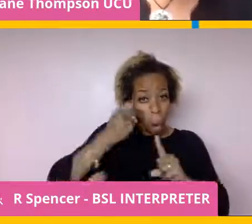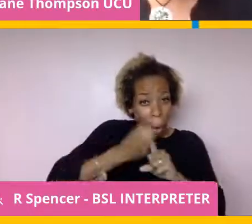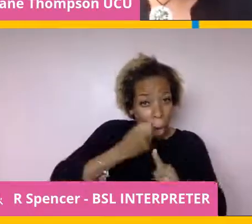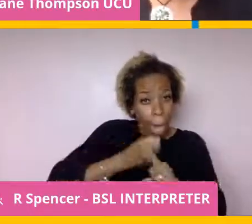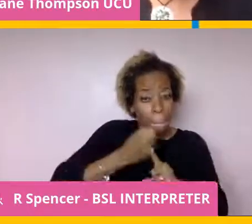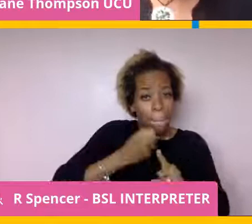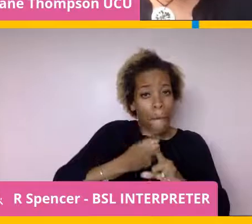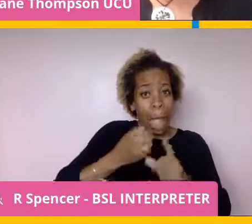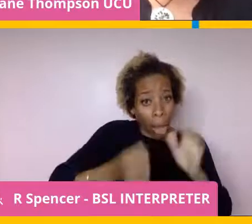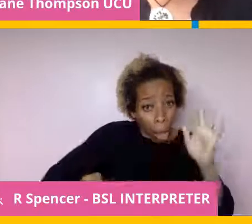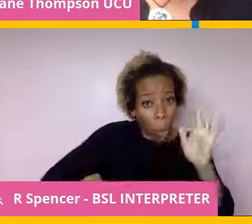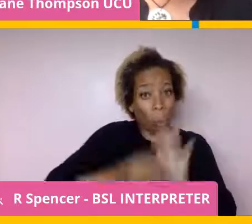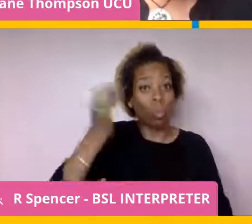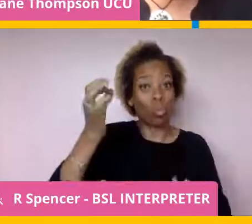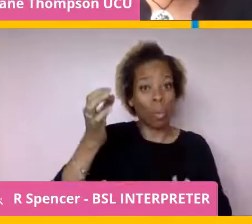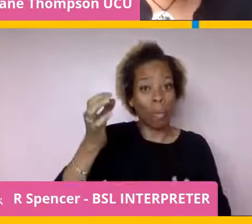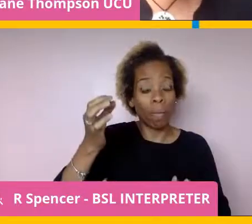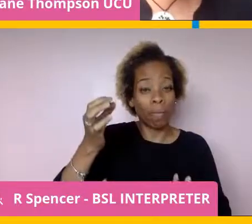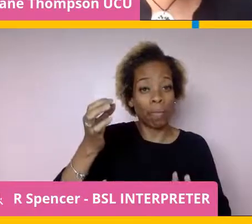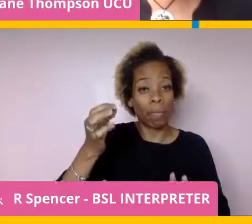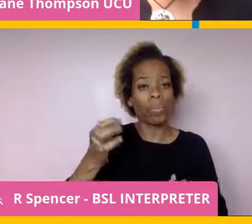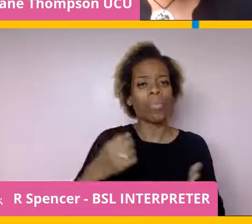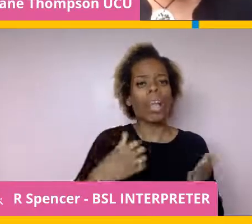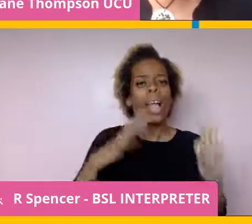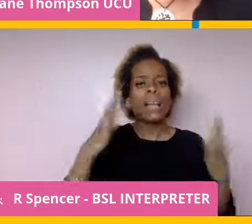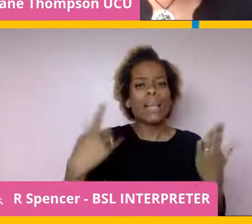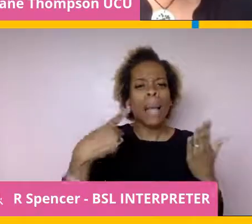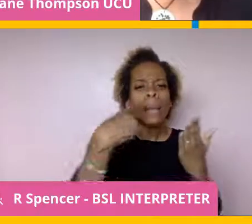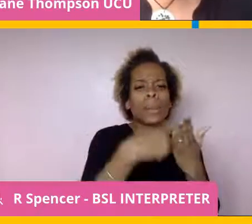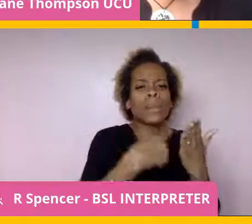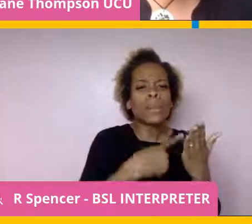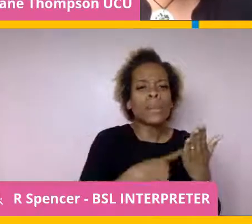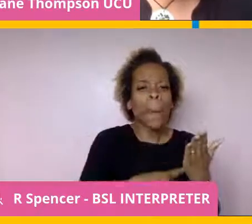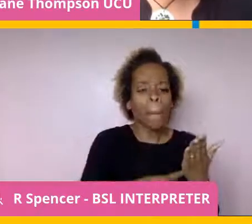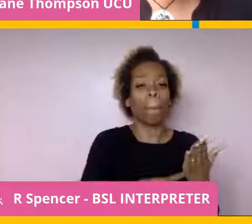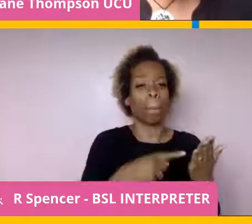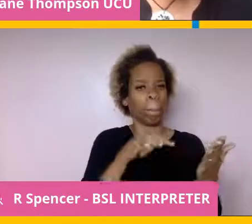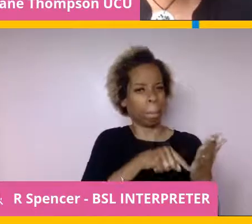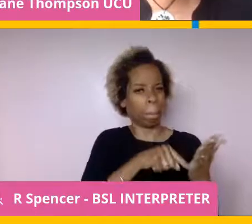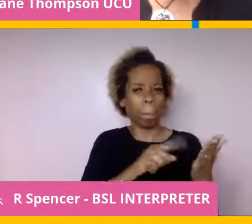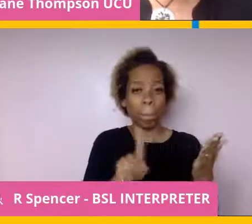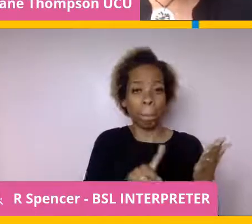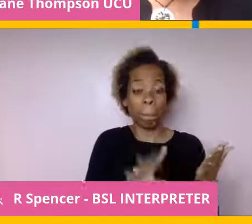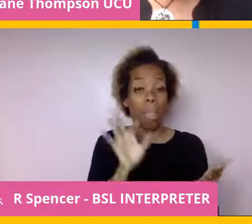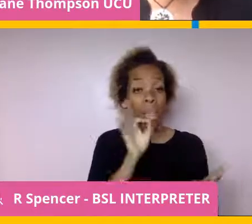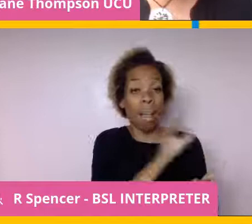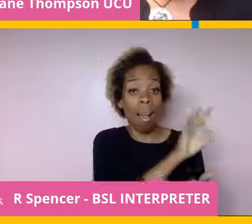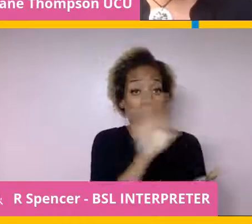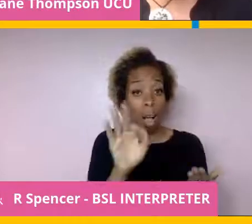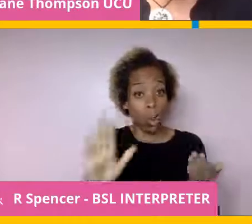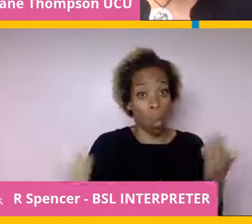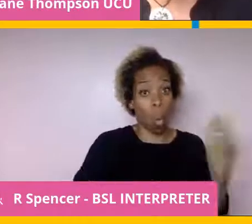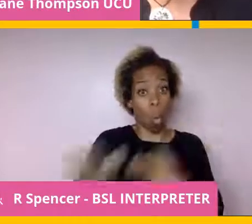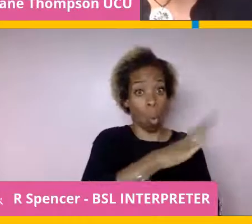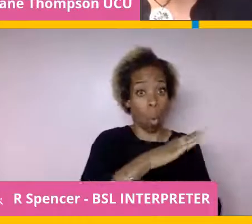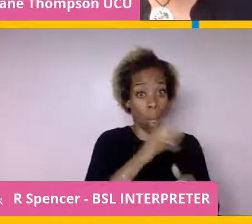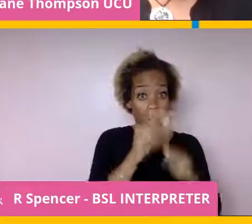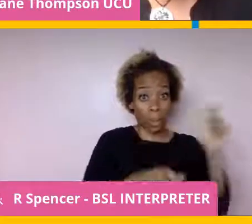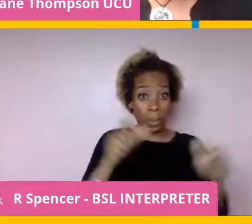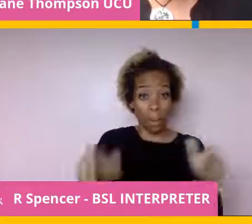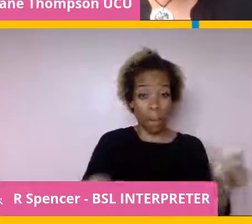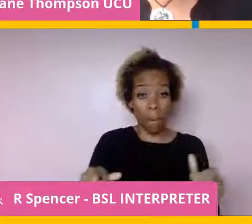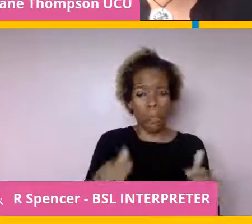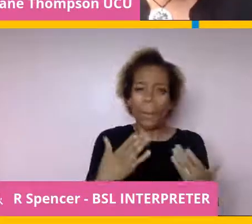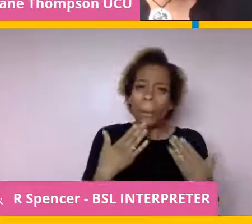anti-casualisation campaign. That basically sets out 10 steps that we are asking individual members of staff to take to support their colleagues who are